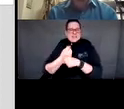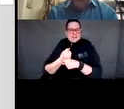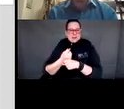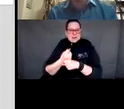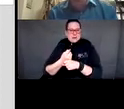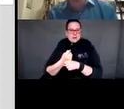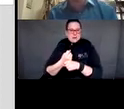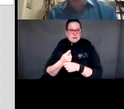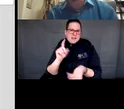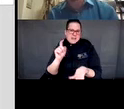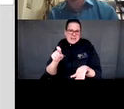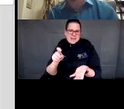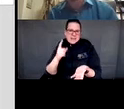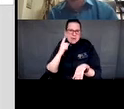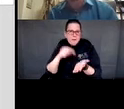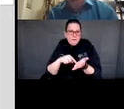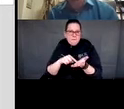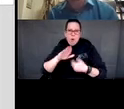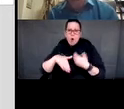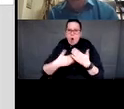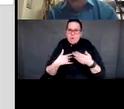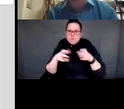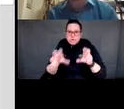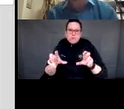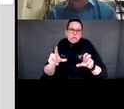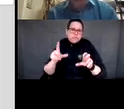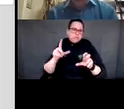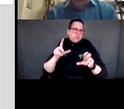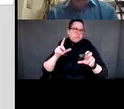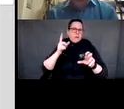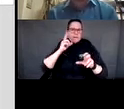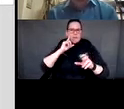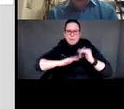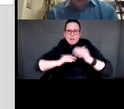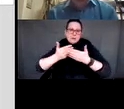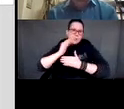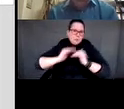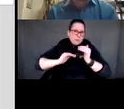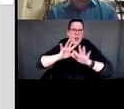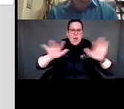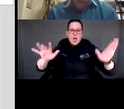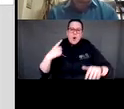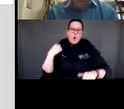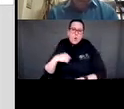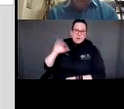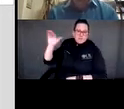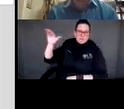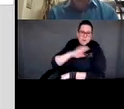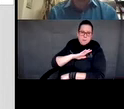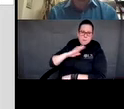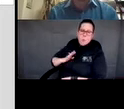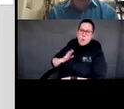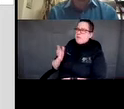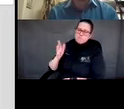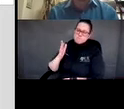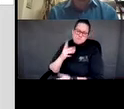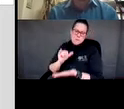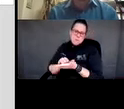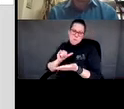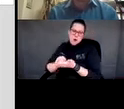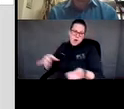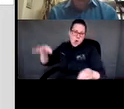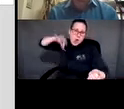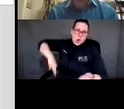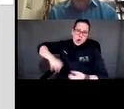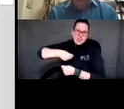what we need to be able to afford all of our strategic investments, including capital. But we went before our board and said, listen, we're not going to hit those numbers this year. Yes,